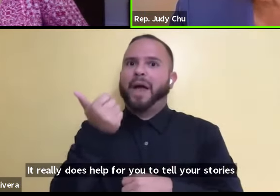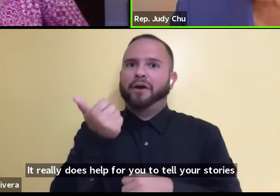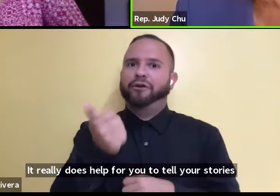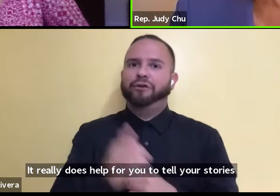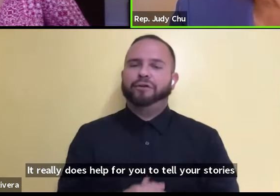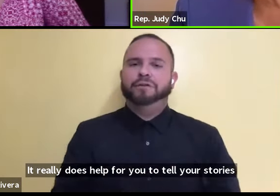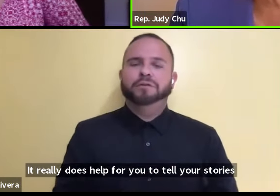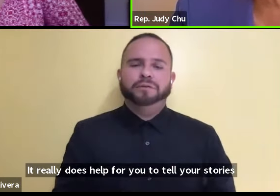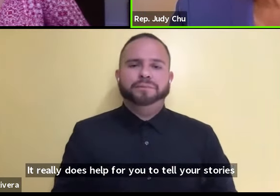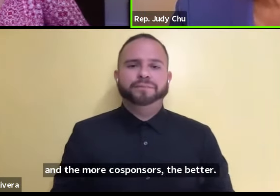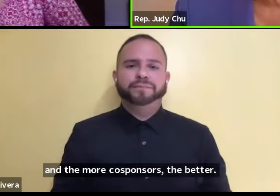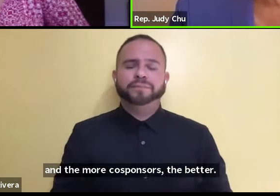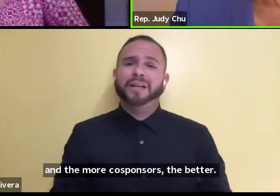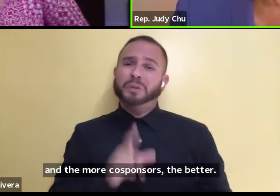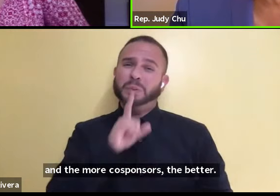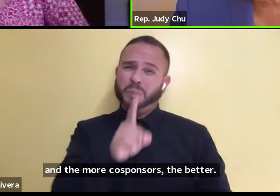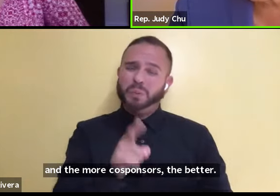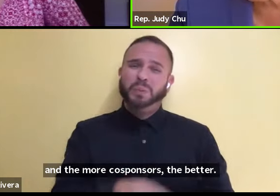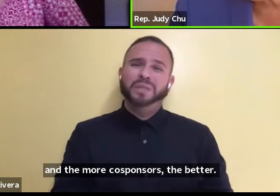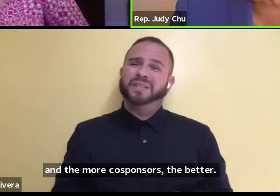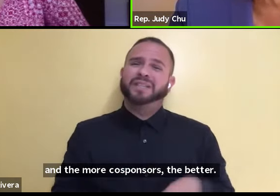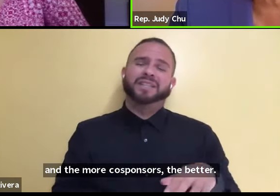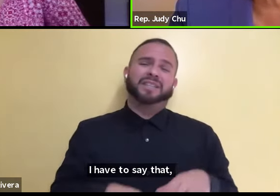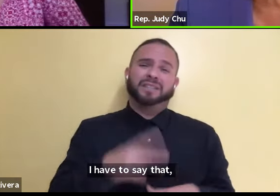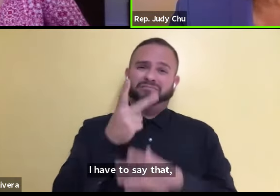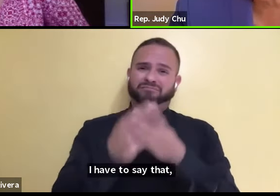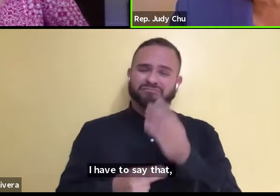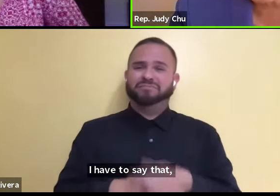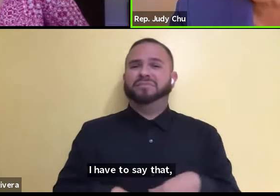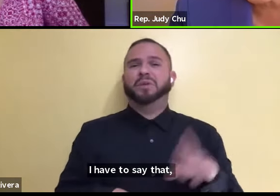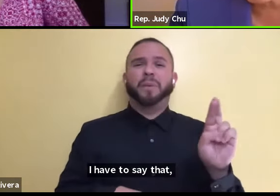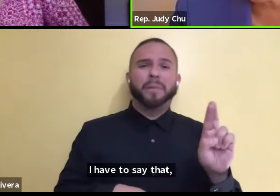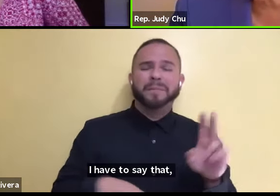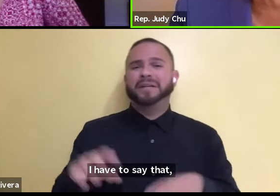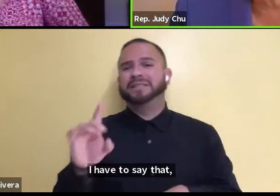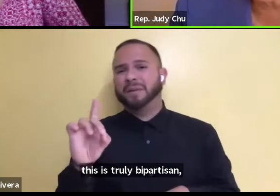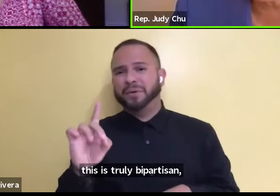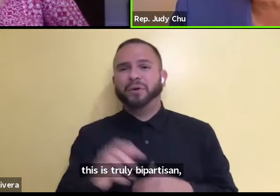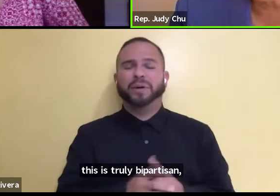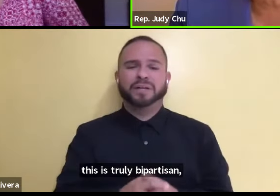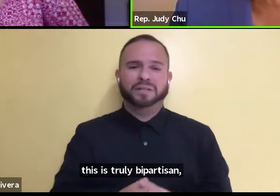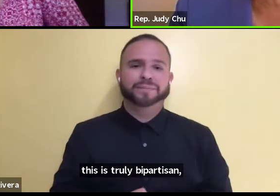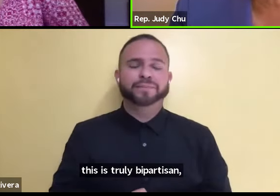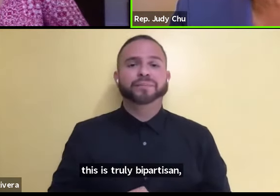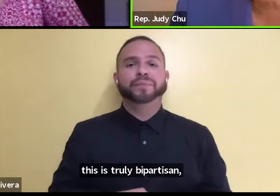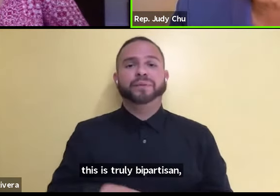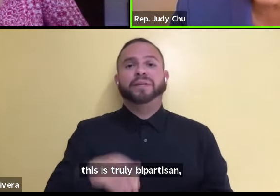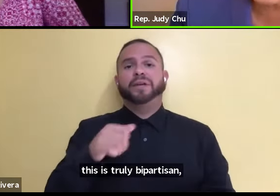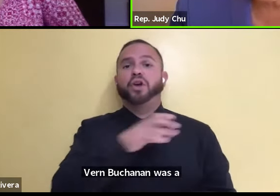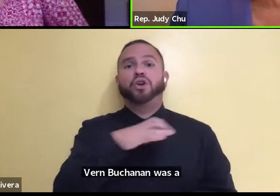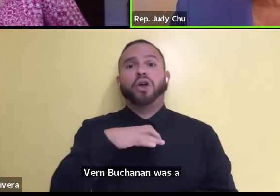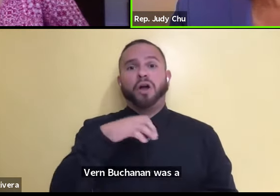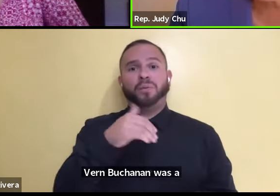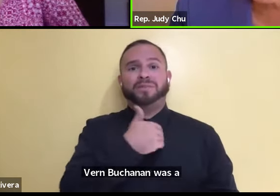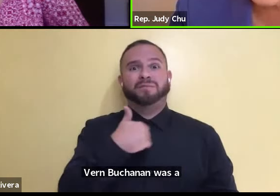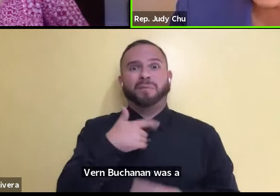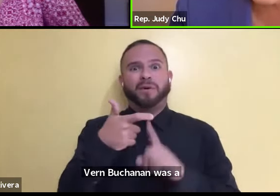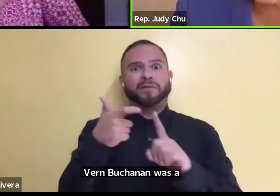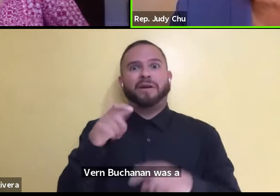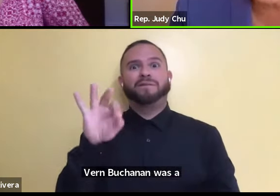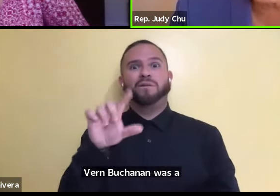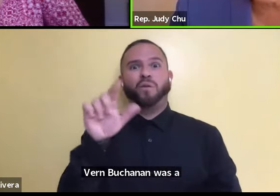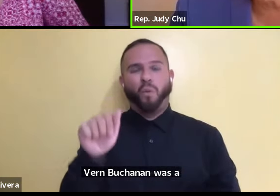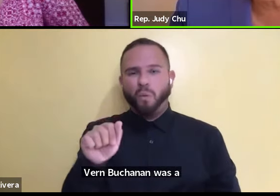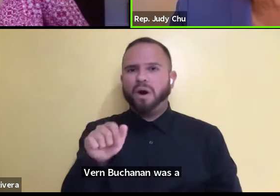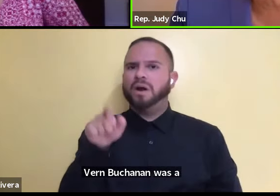this is truly bipartisan. Vern Buchanan, who's a Republican Congress member from Florida, is particularly